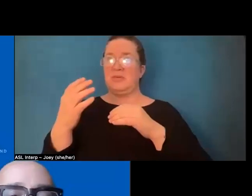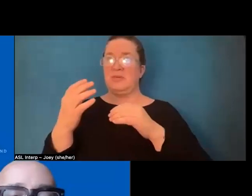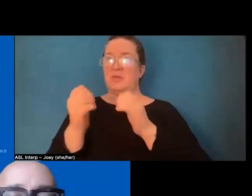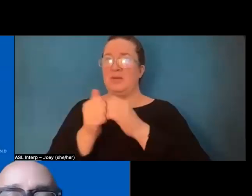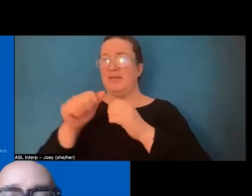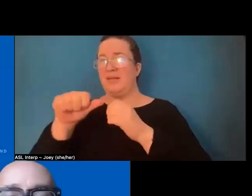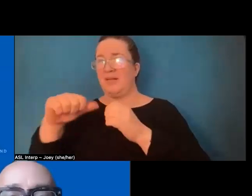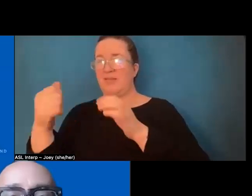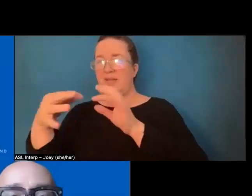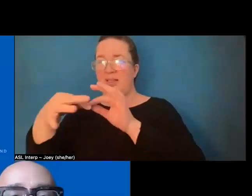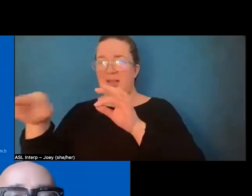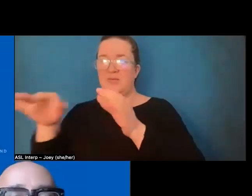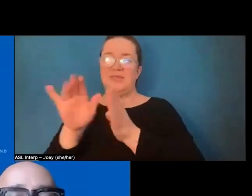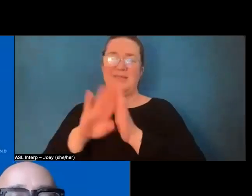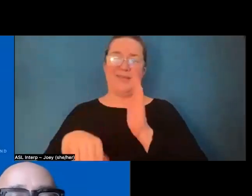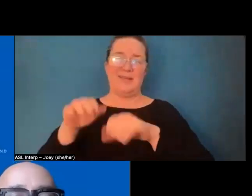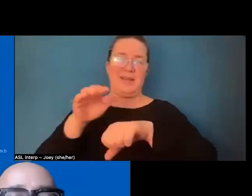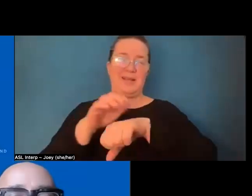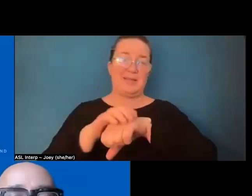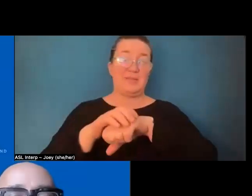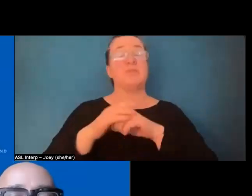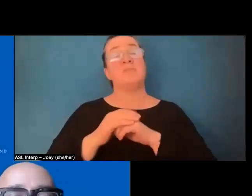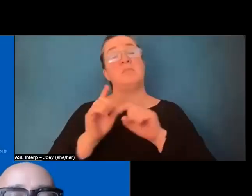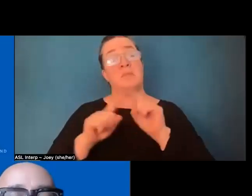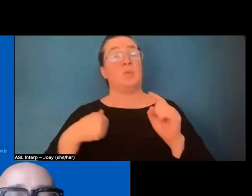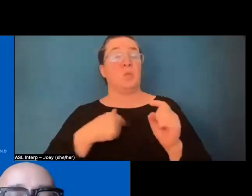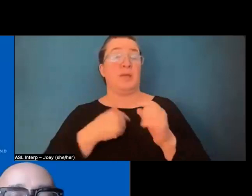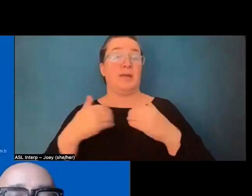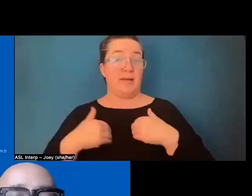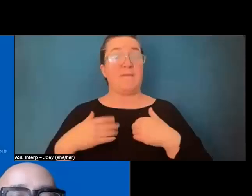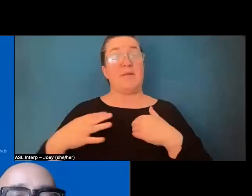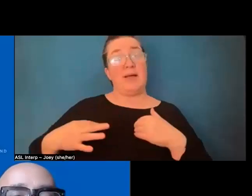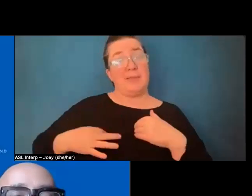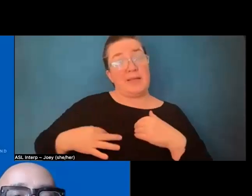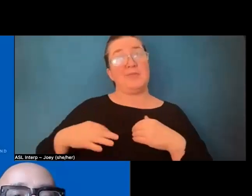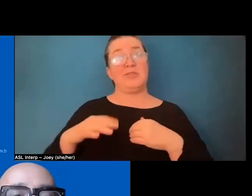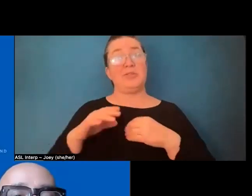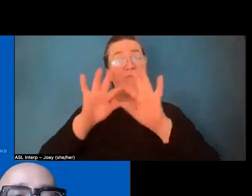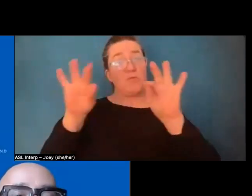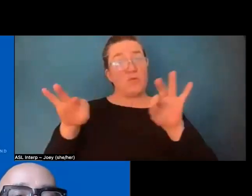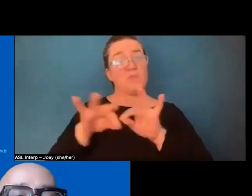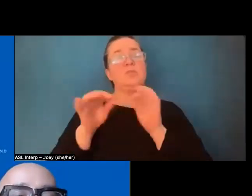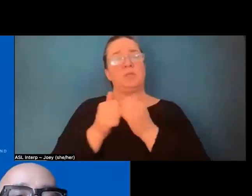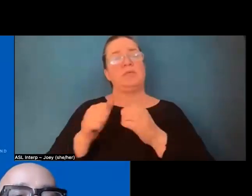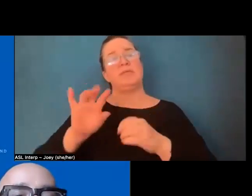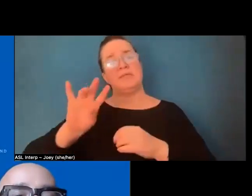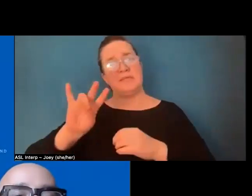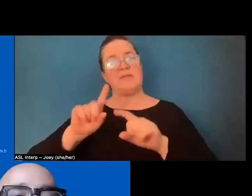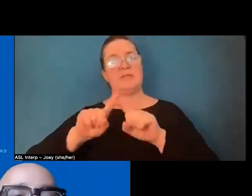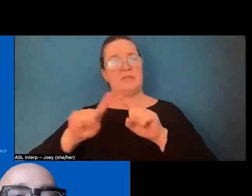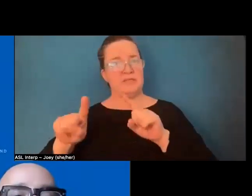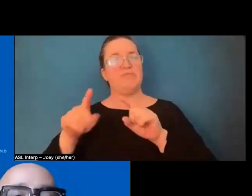materials, that's the application questions and the FAQ, into 7 additional languages and made those available on our